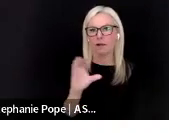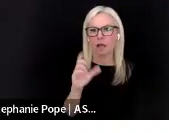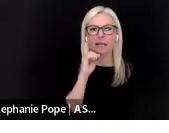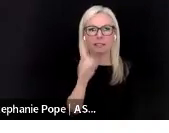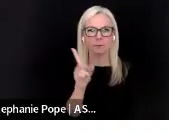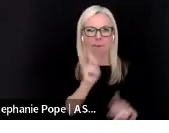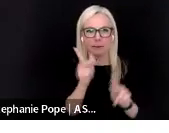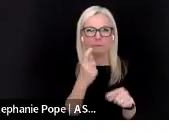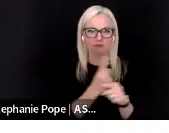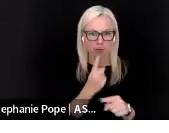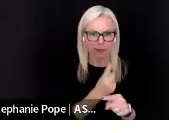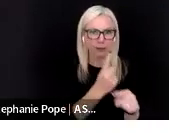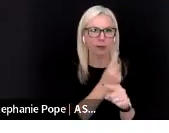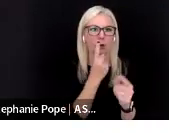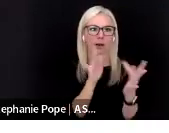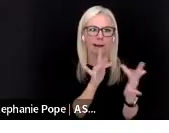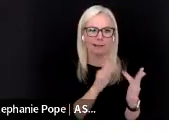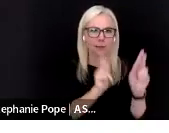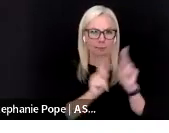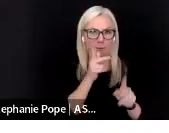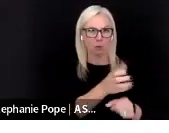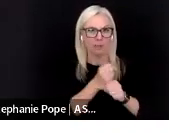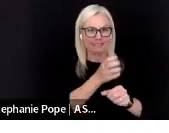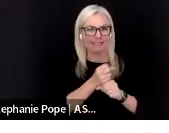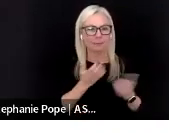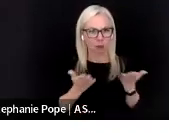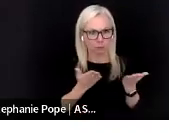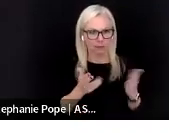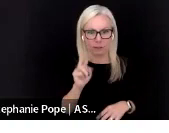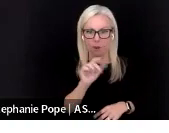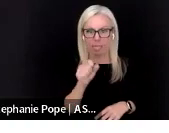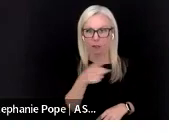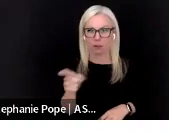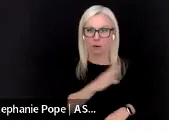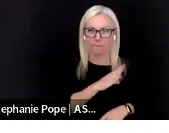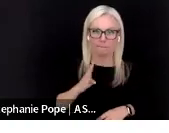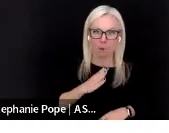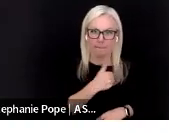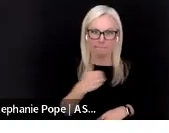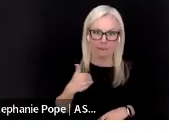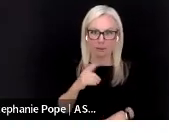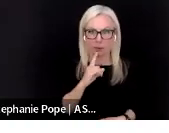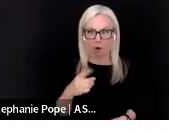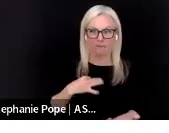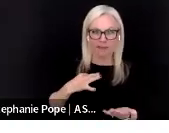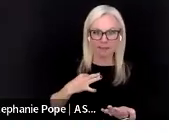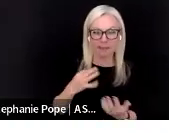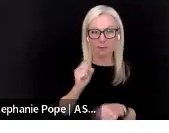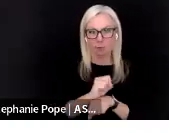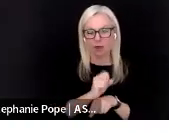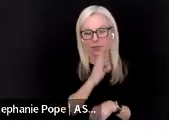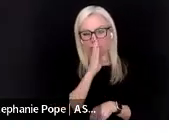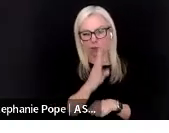who have regular and substantial contact with people receiving services. So unless your board members are, volunteering and working directly